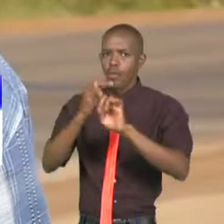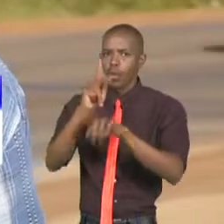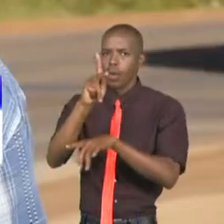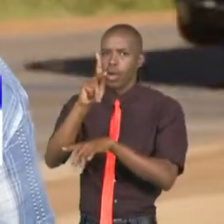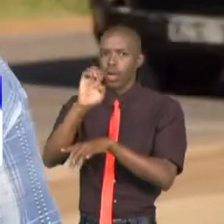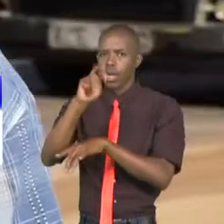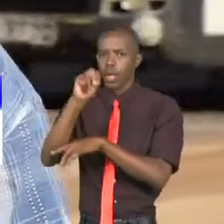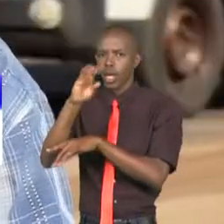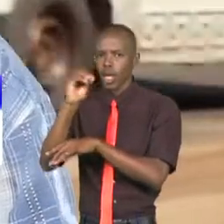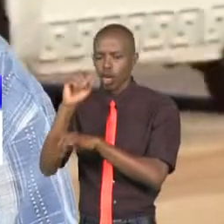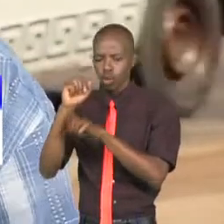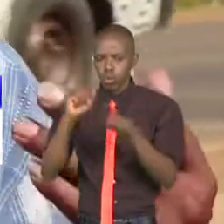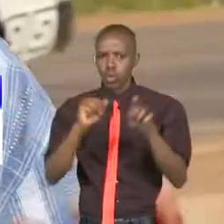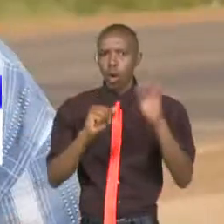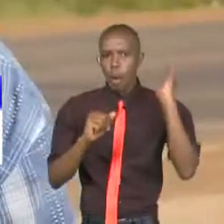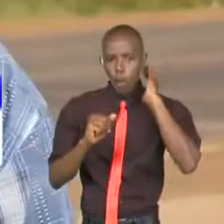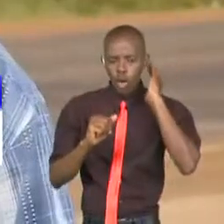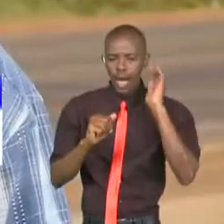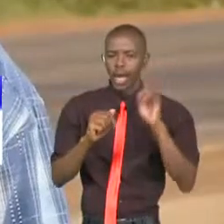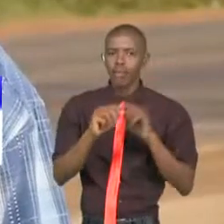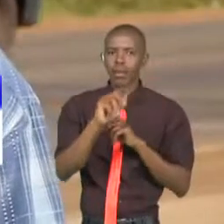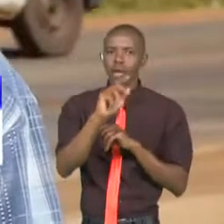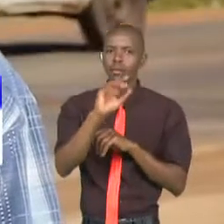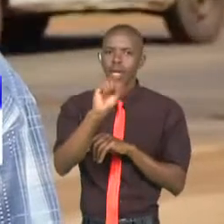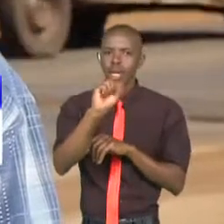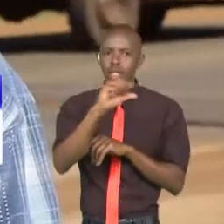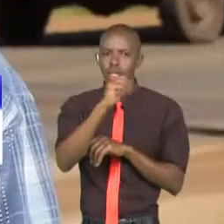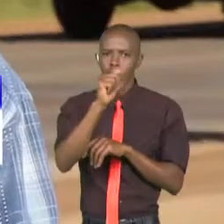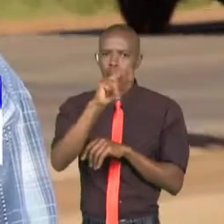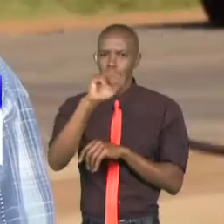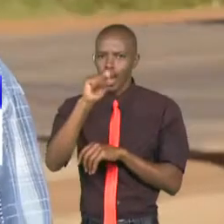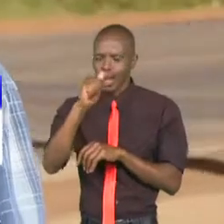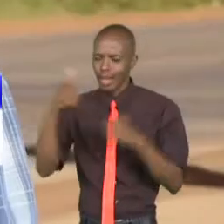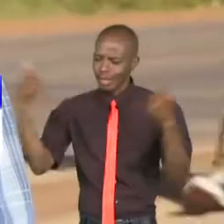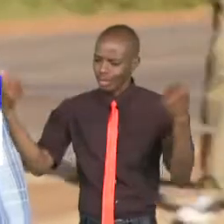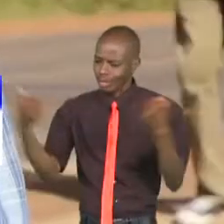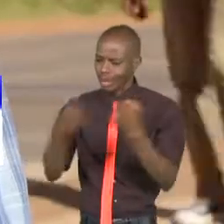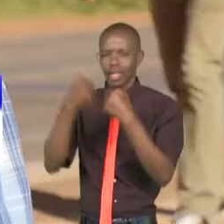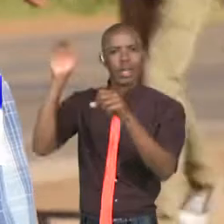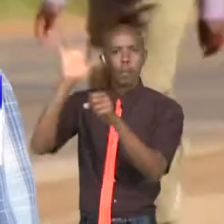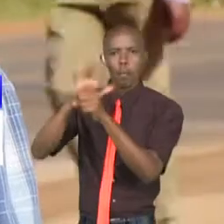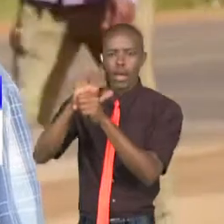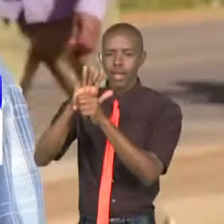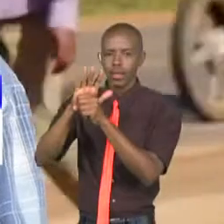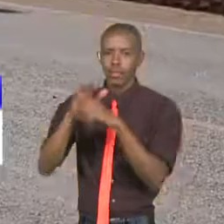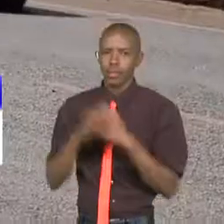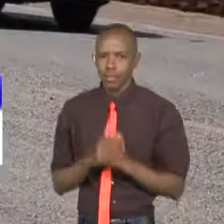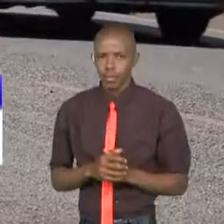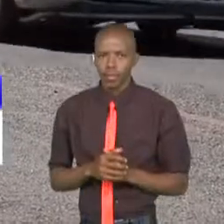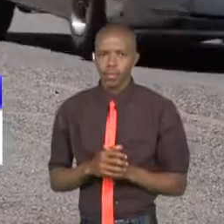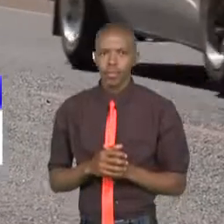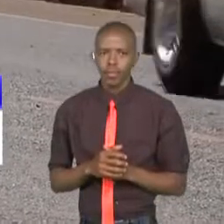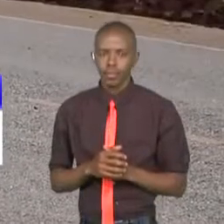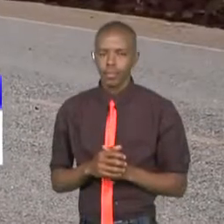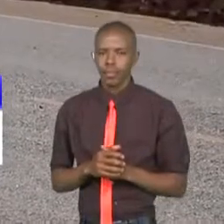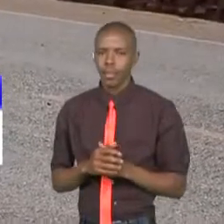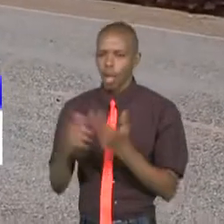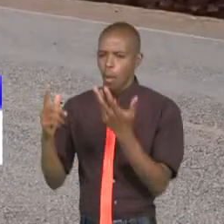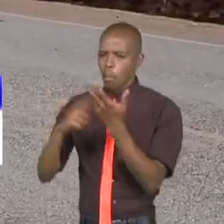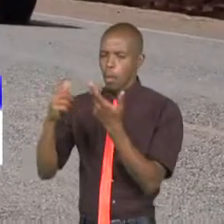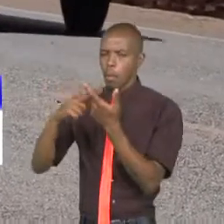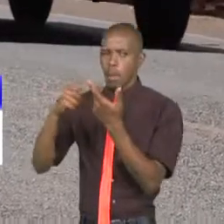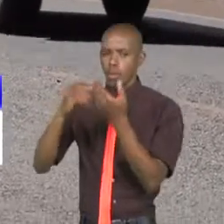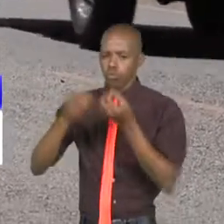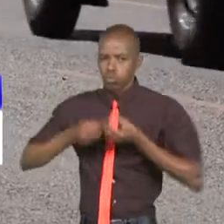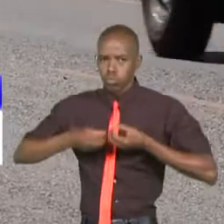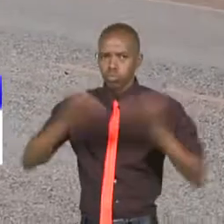kwenda Murang'a na kutoka Keno kwenda Sagana huwa na ajali nyingi sana za barabarani. Statistics released